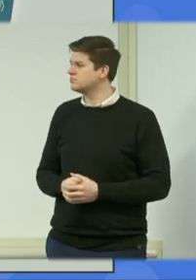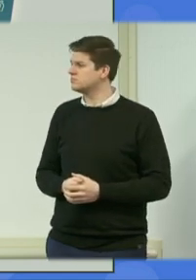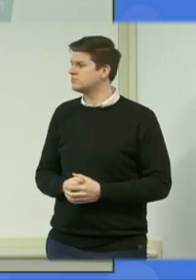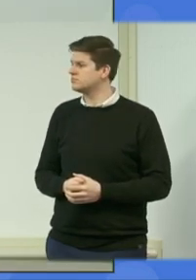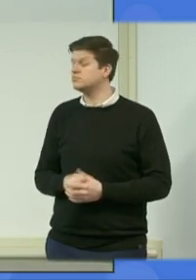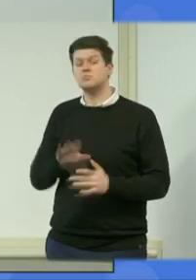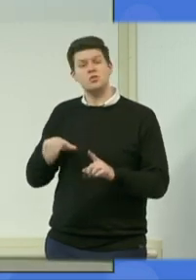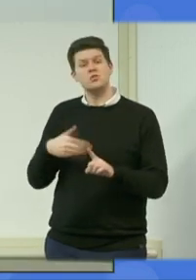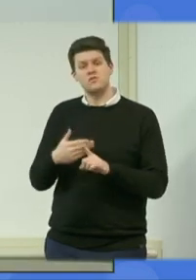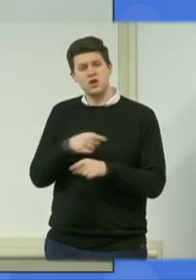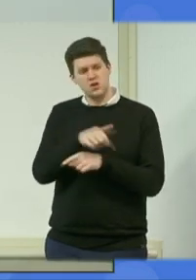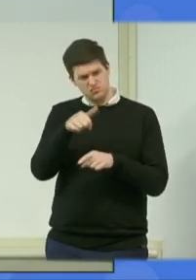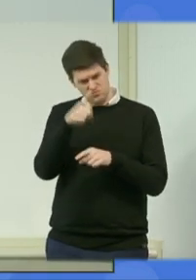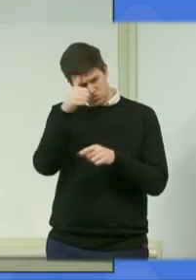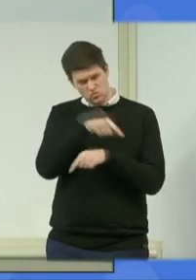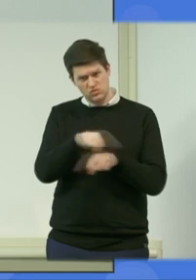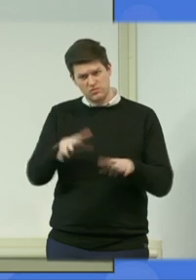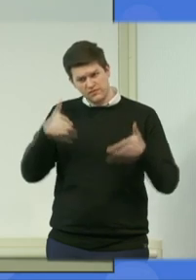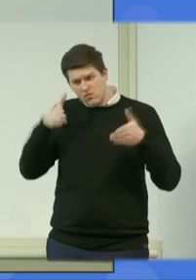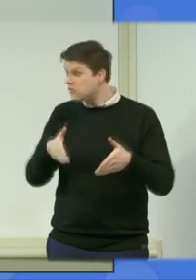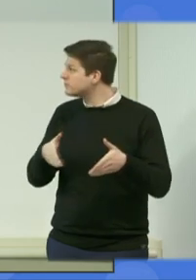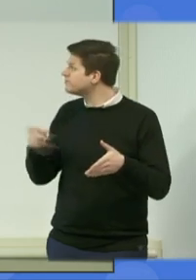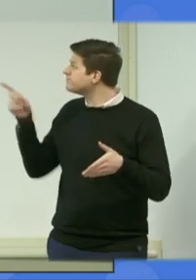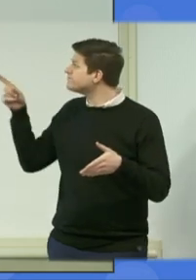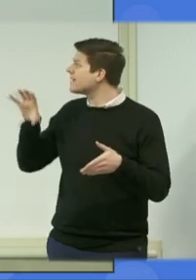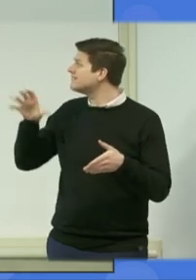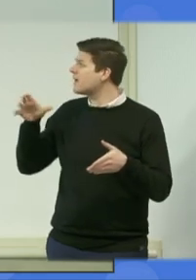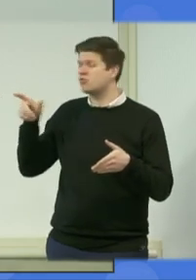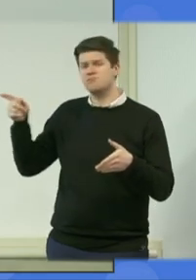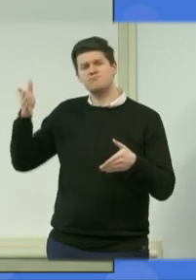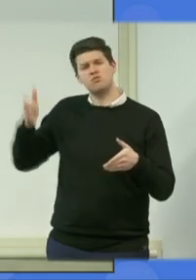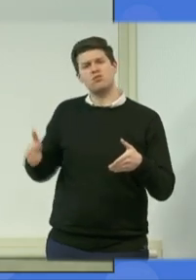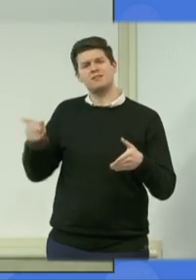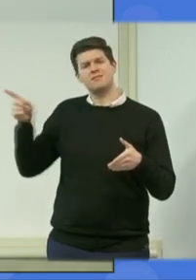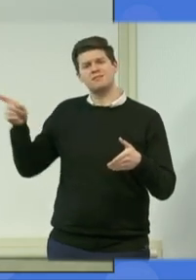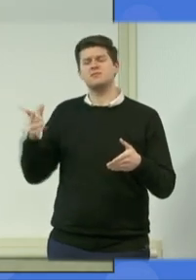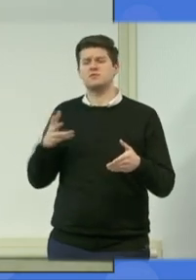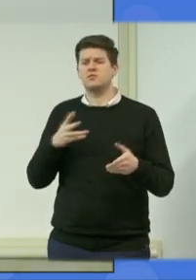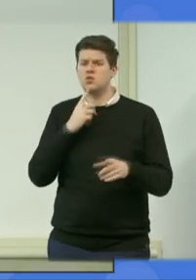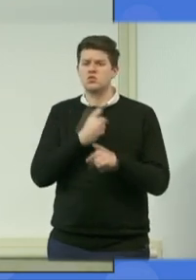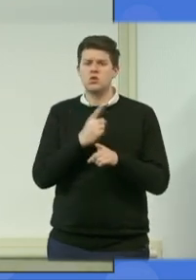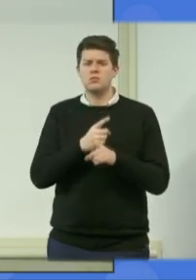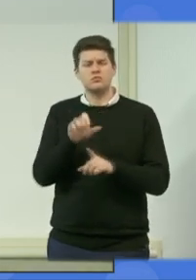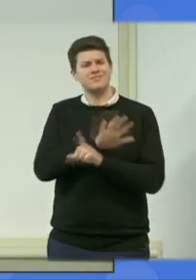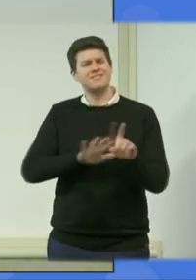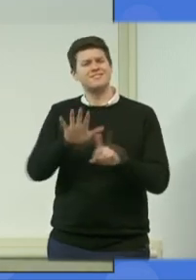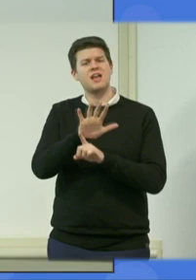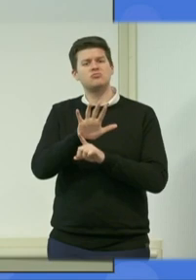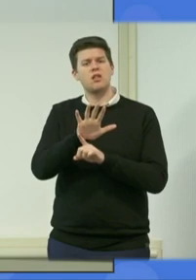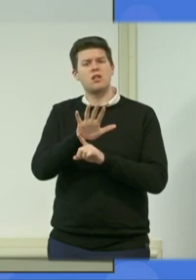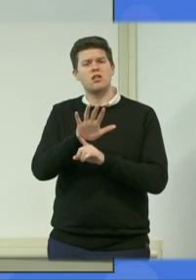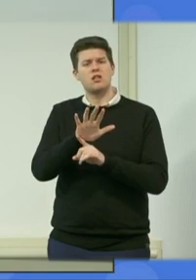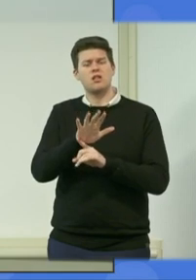far, the diagram on the right there is the National Performance Framework, which is the thing that sets out, in broad terms, I'm sure you've seen